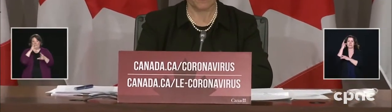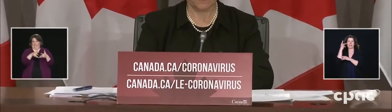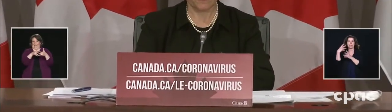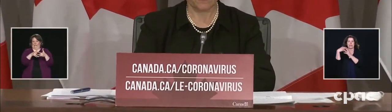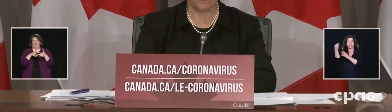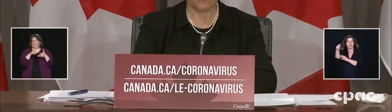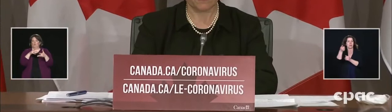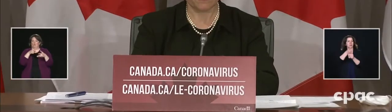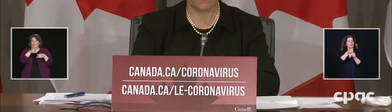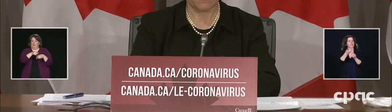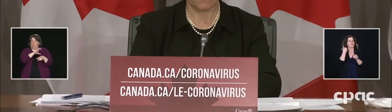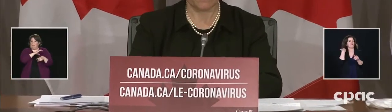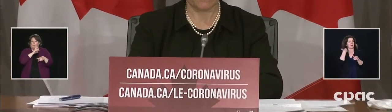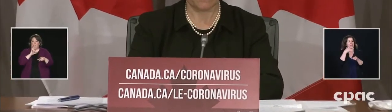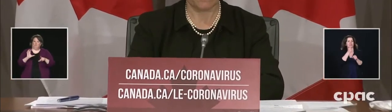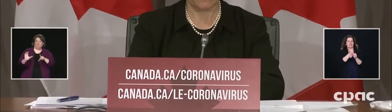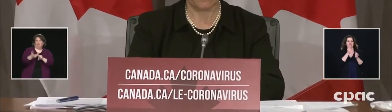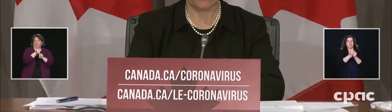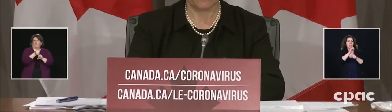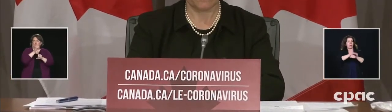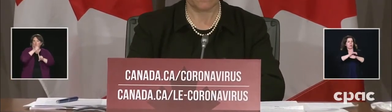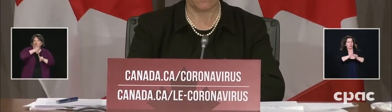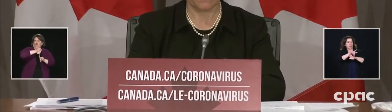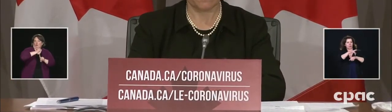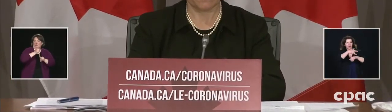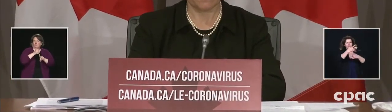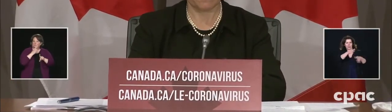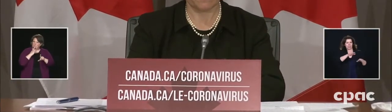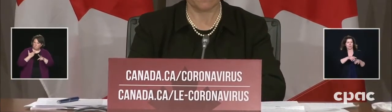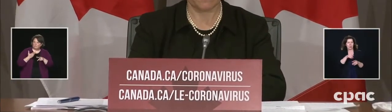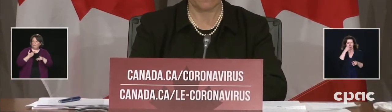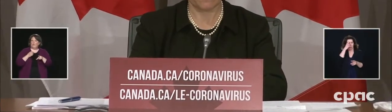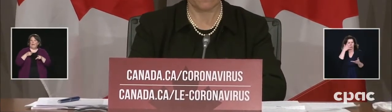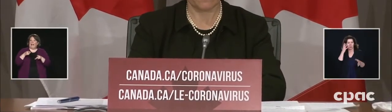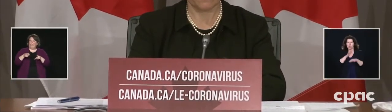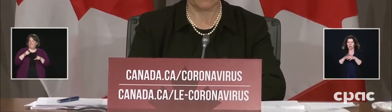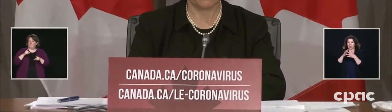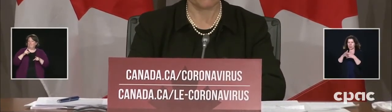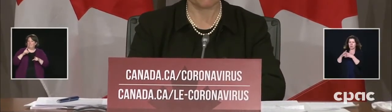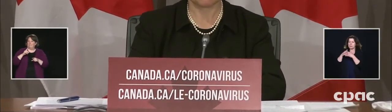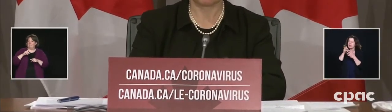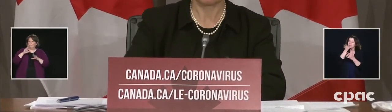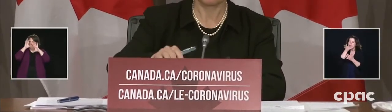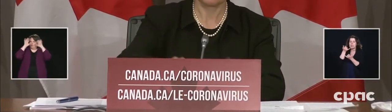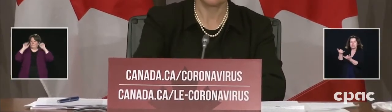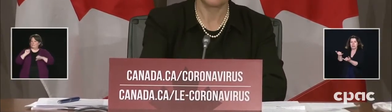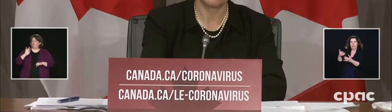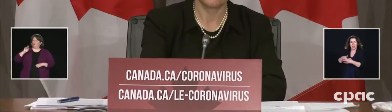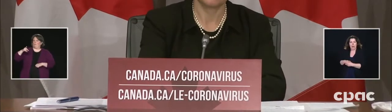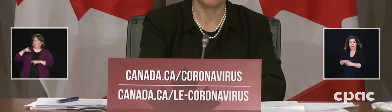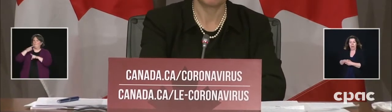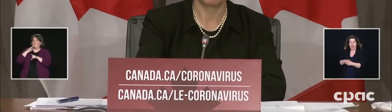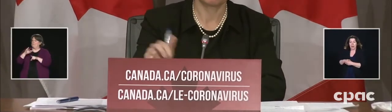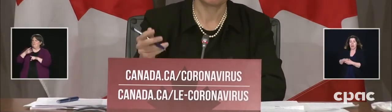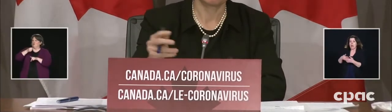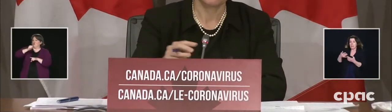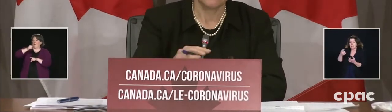his anti-media rhetoric, calling journalists enemy of the people, for inflaming that?